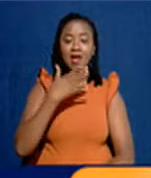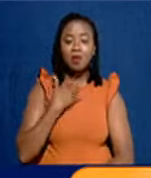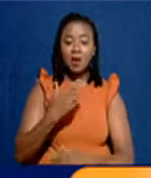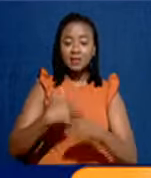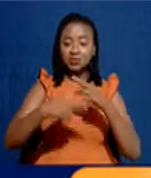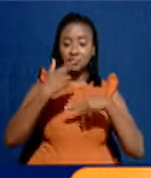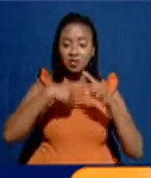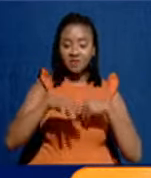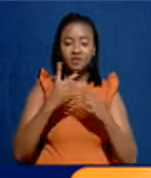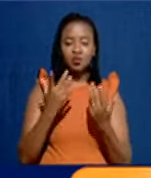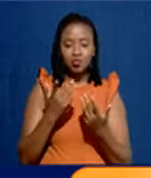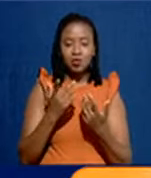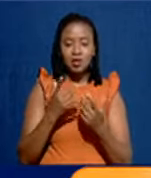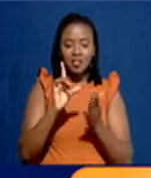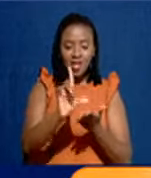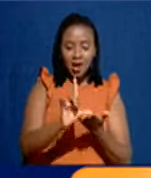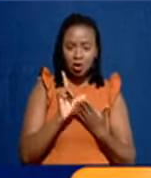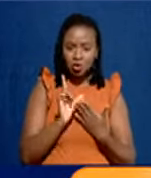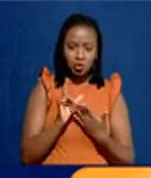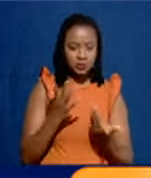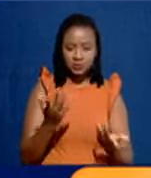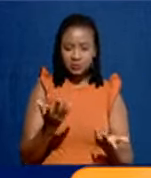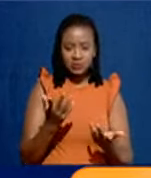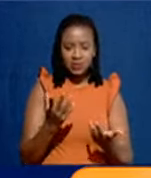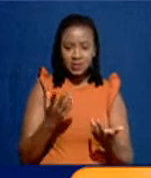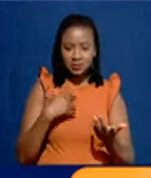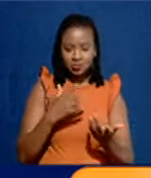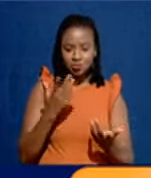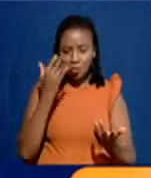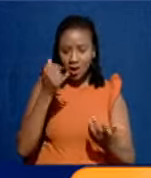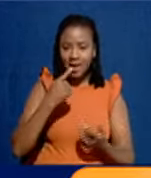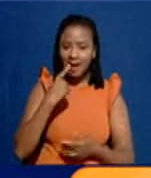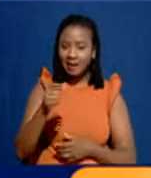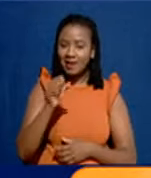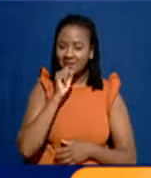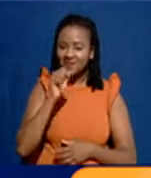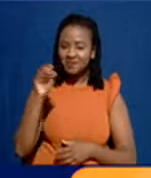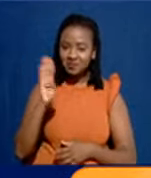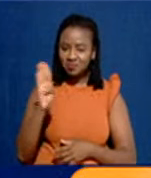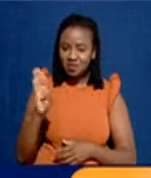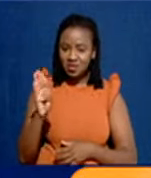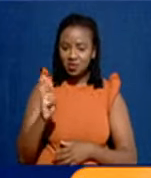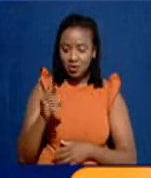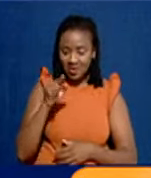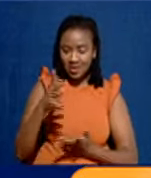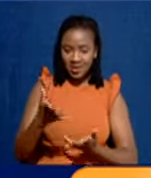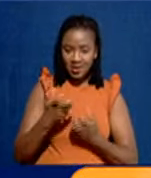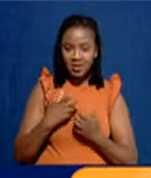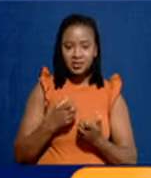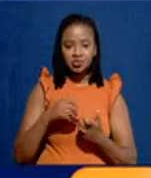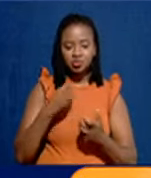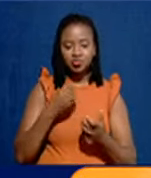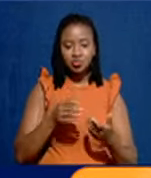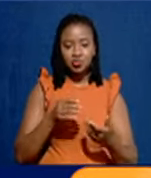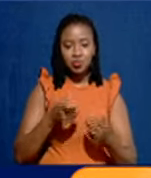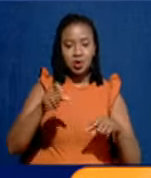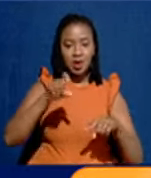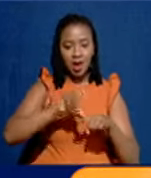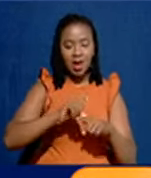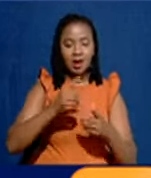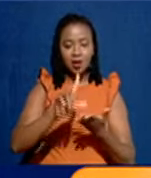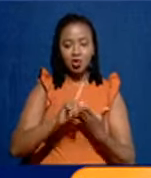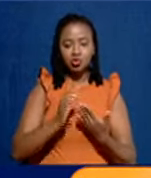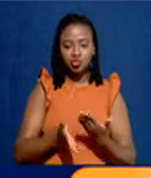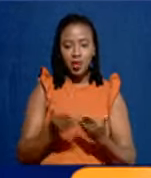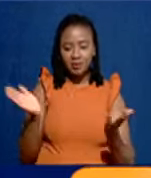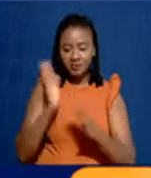of loan terms and a further 150 billion shilling loan to complete stalled projects. And as Francis Mtalaki